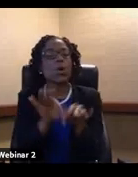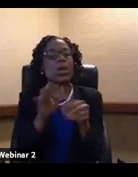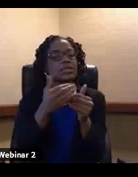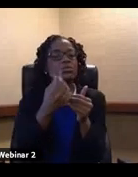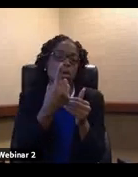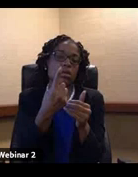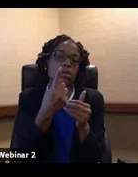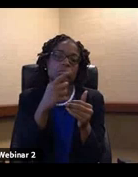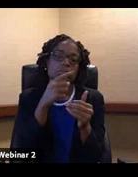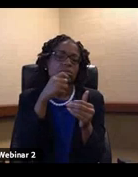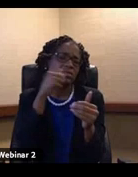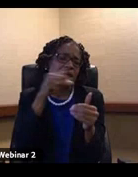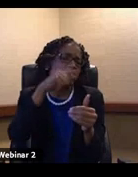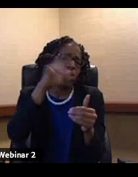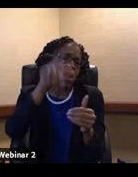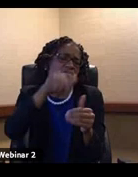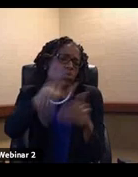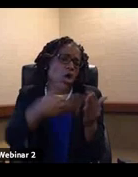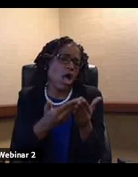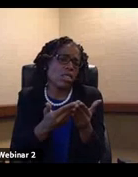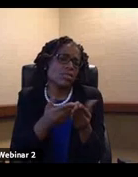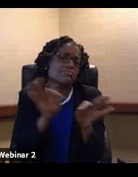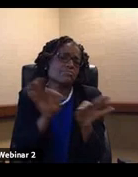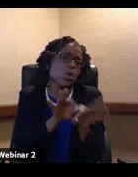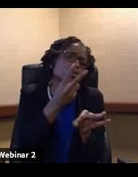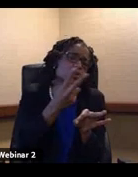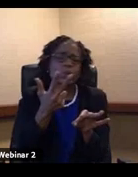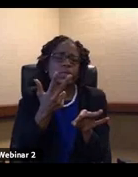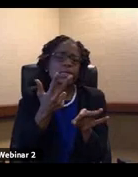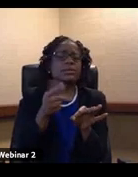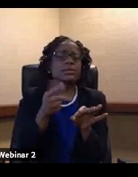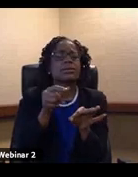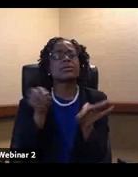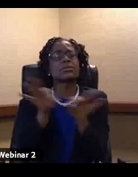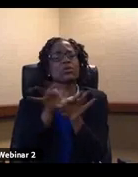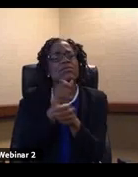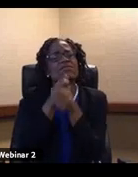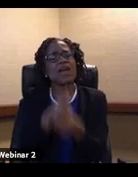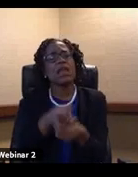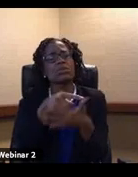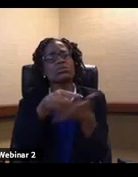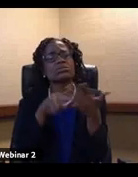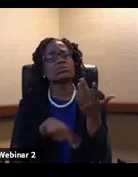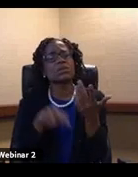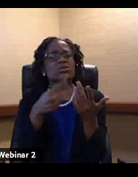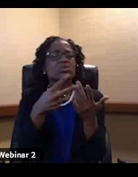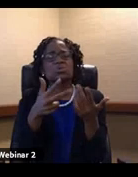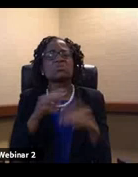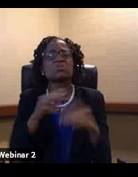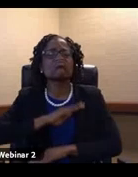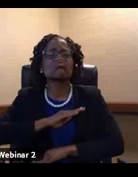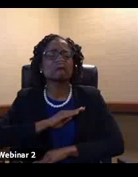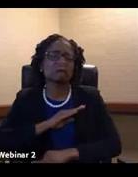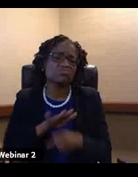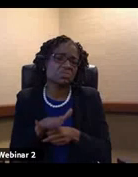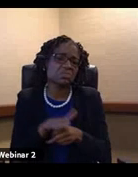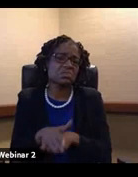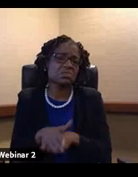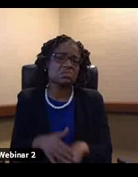do just 2 or 3. Again, it's up to you, as long as the activities that you're proposing fall under one of them.